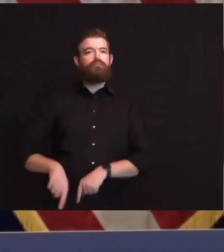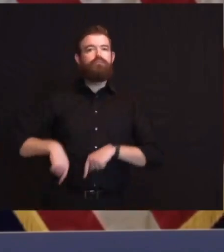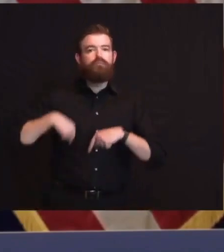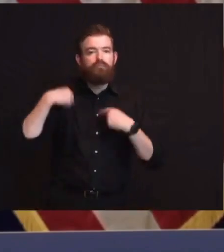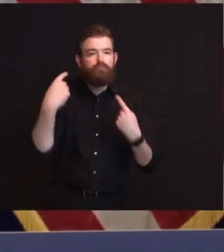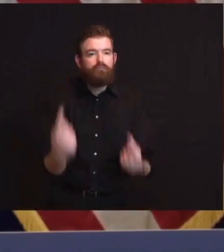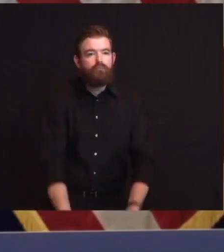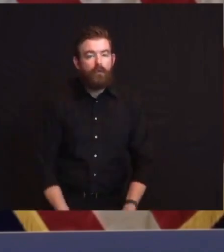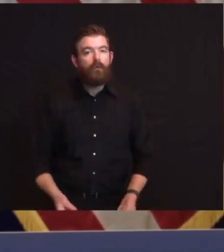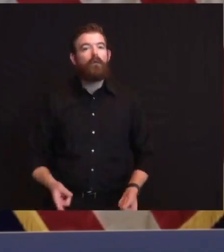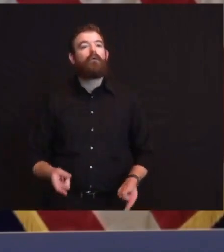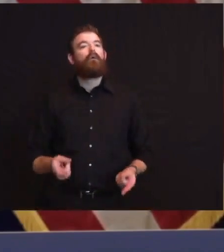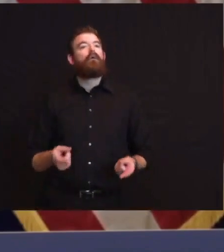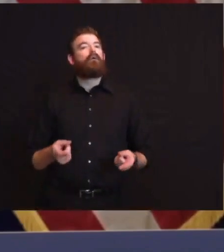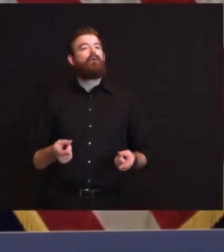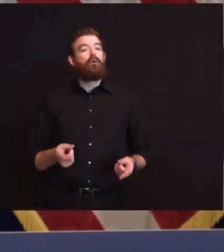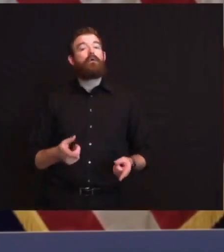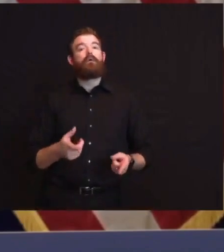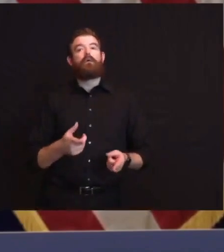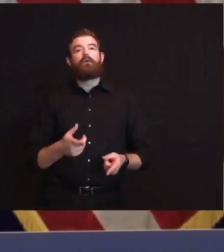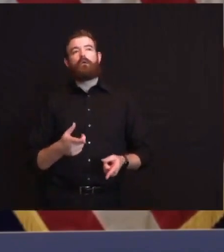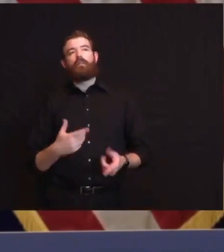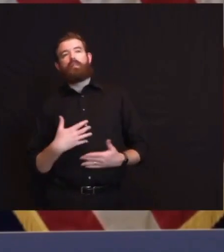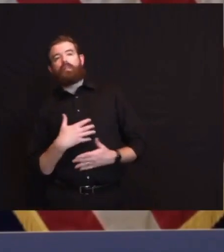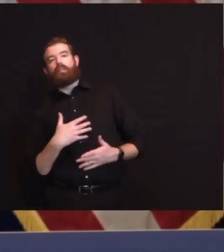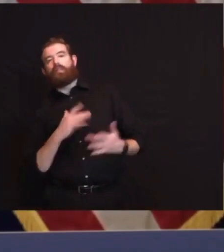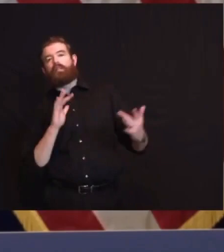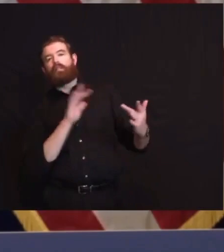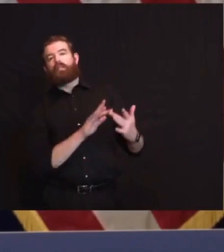Don't hesitate. Reach out to the Board